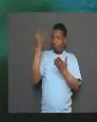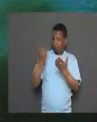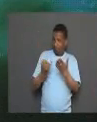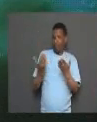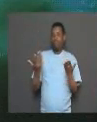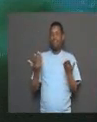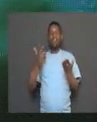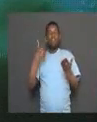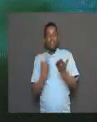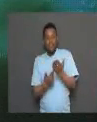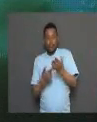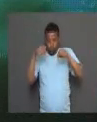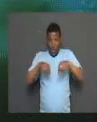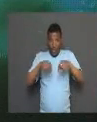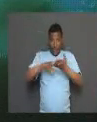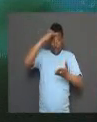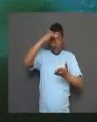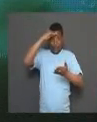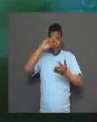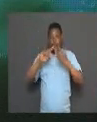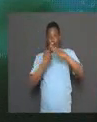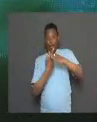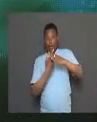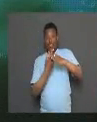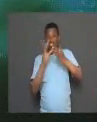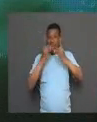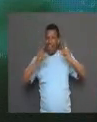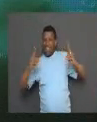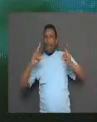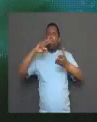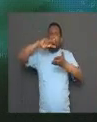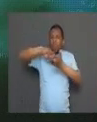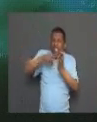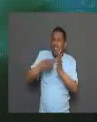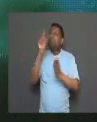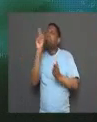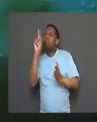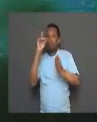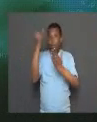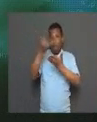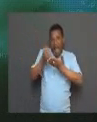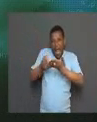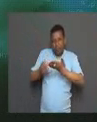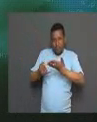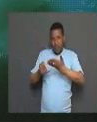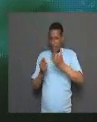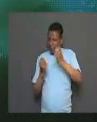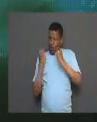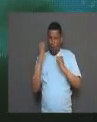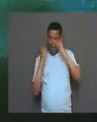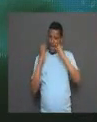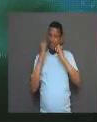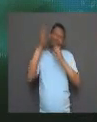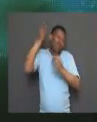Let us begin today's lesson by defining the meanings of maps and comparing